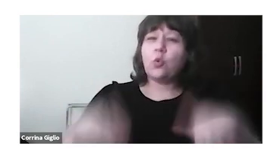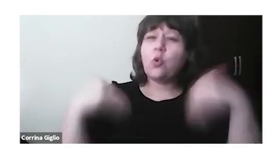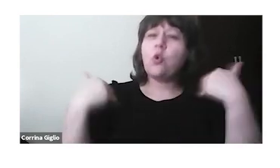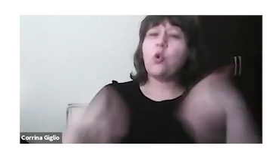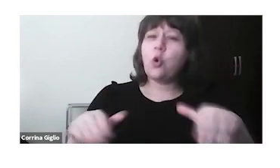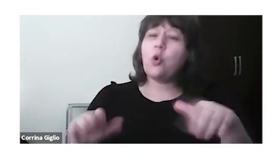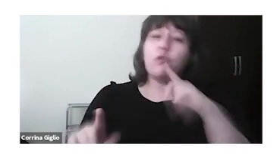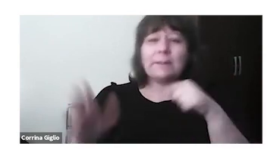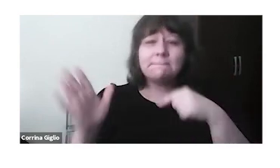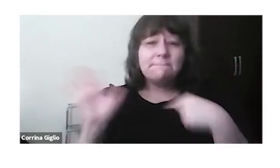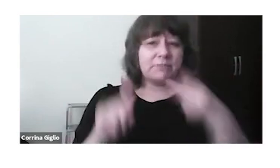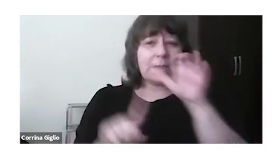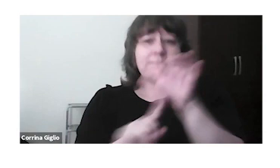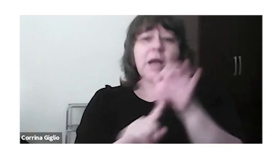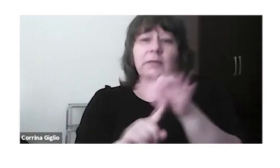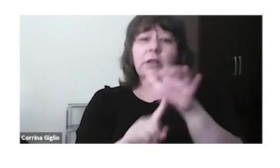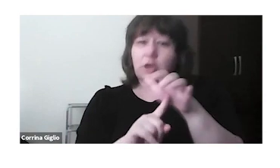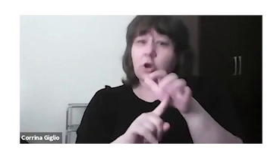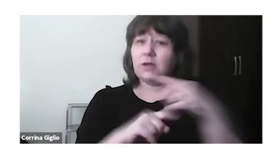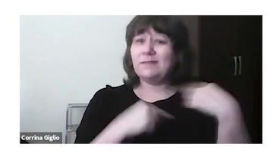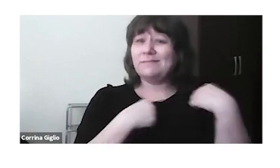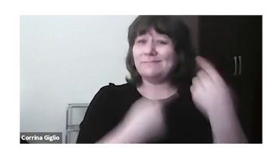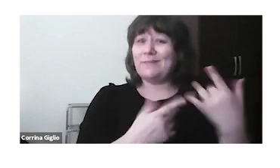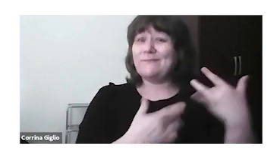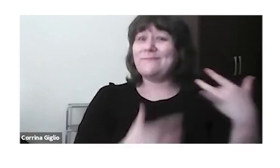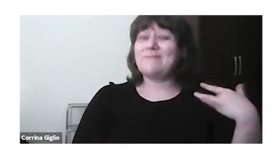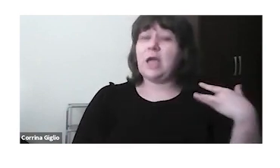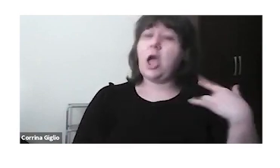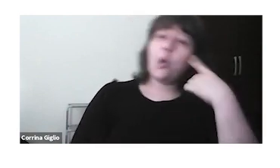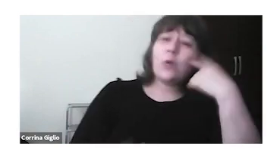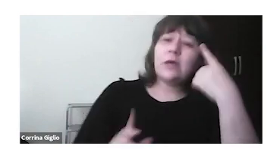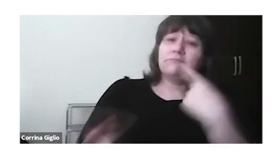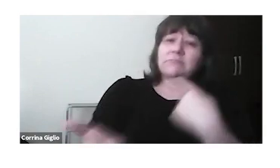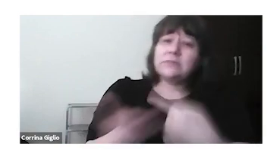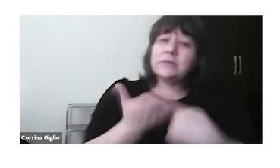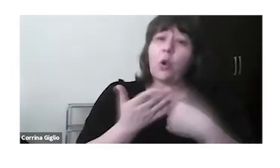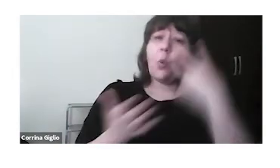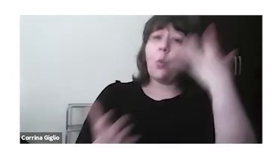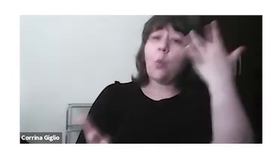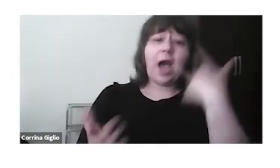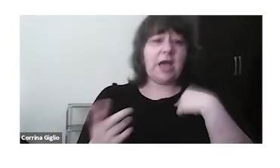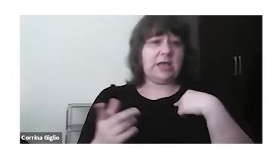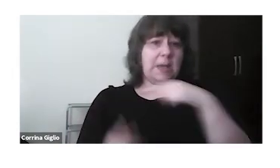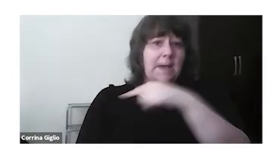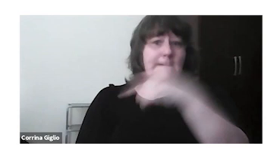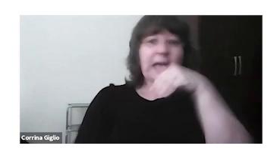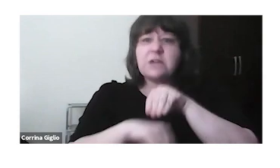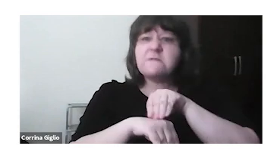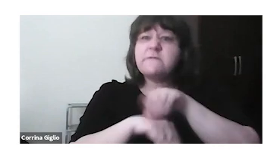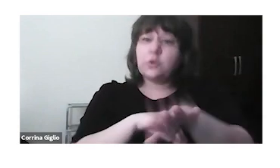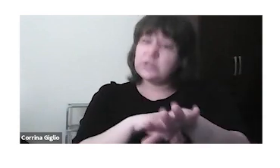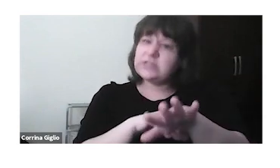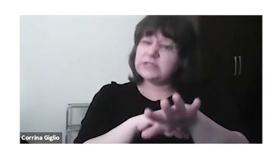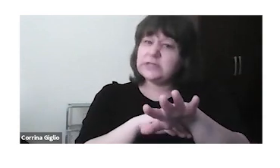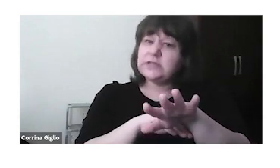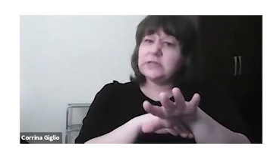fashion. We're going to delve into the fact that while Black influence has been at the forefront of fashion, it's done while also erasing